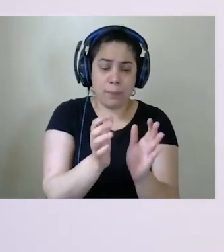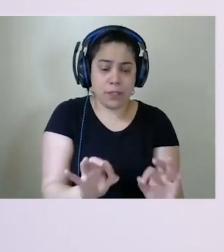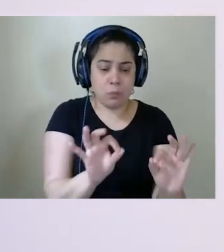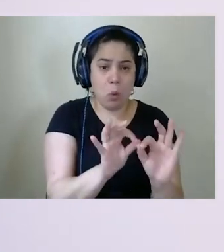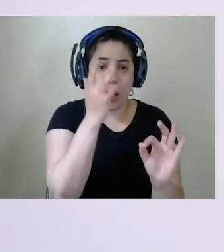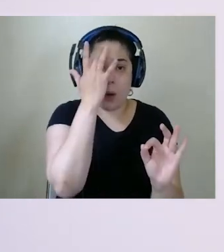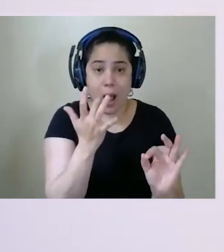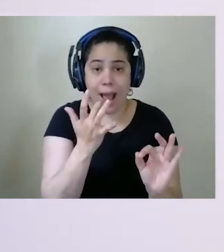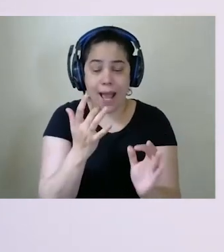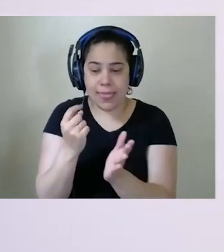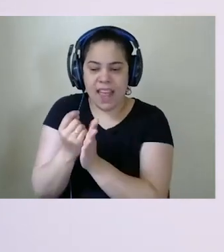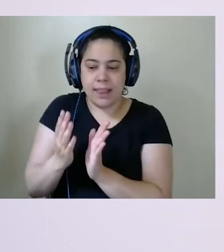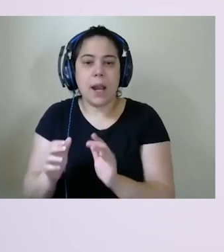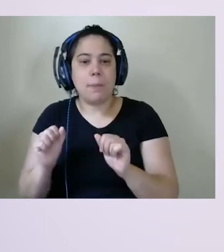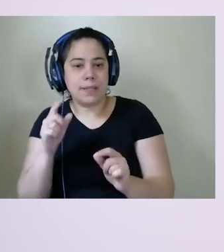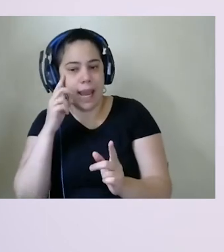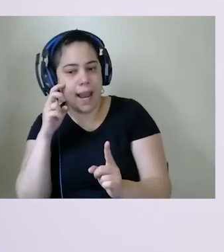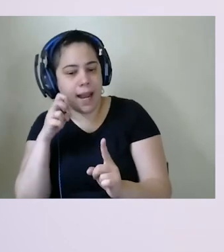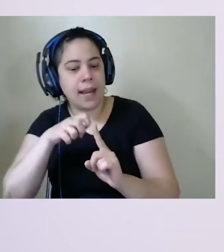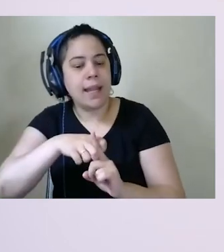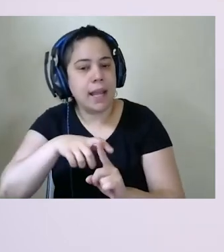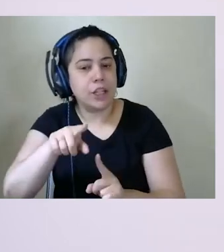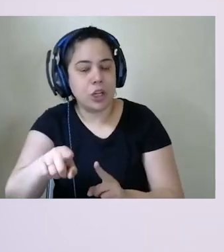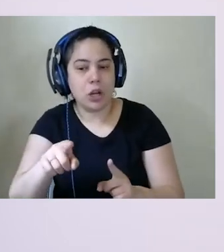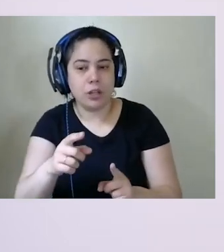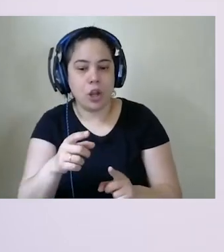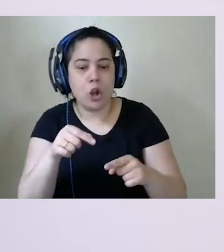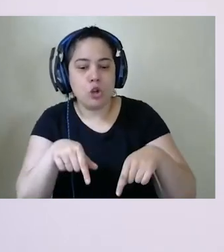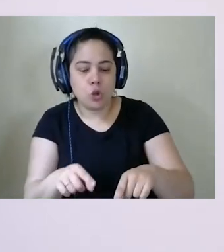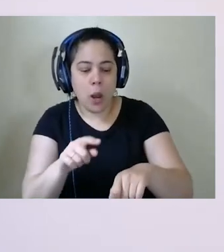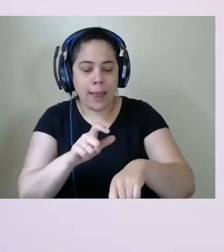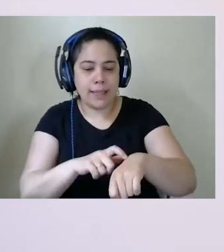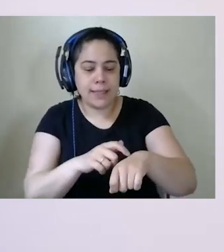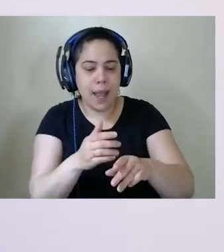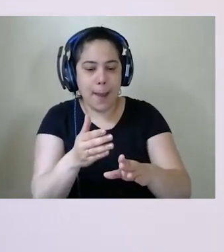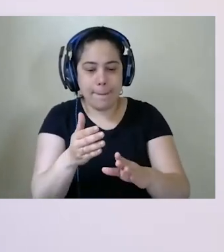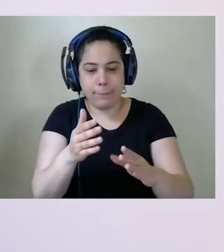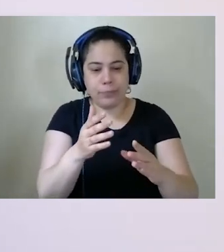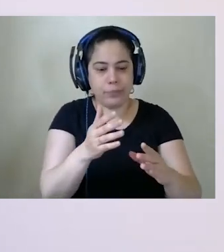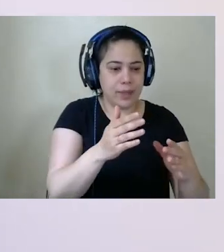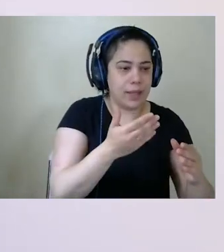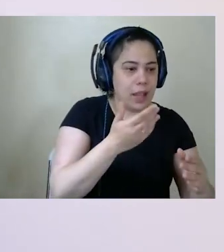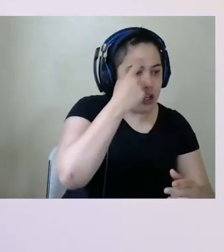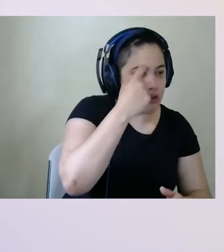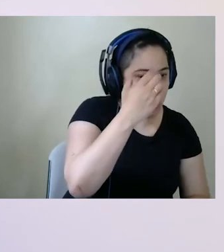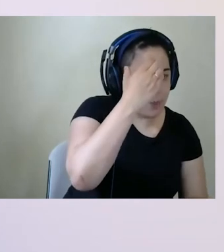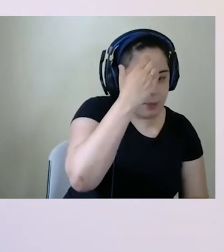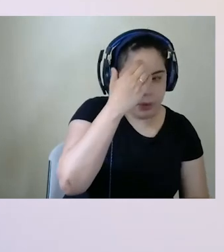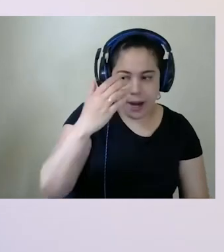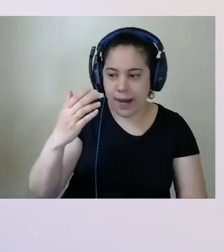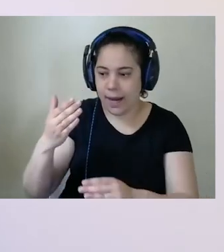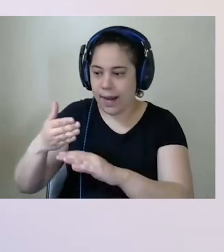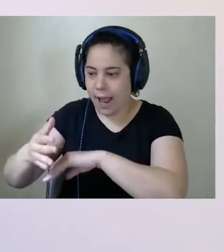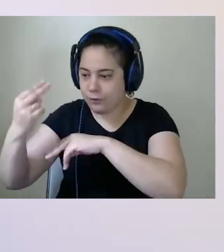therapist recognizes this and the therapist helps you gain and